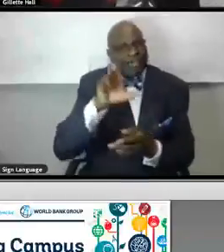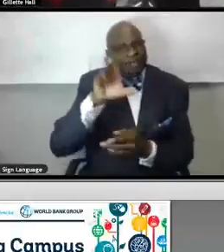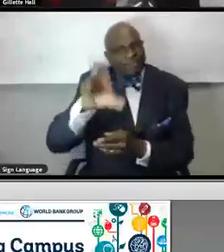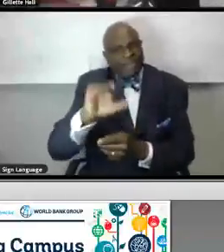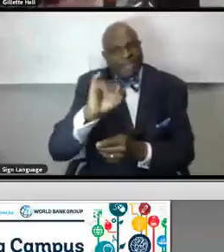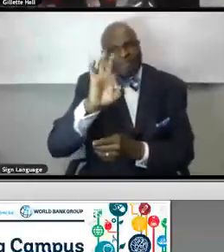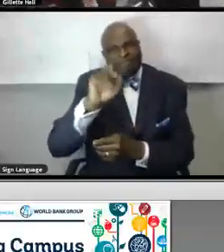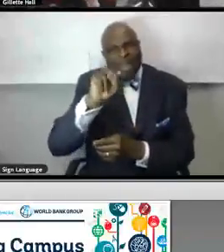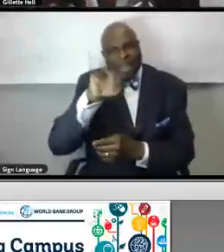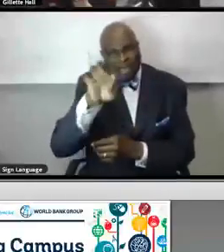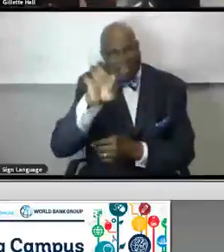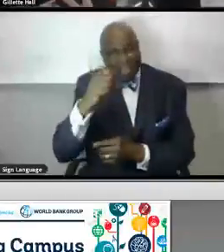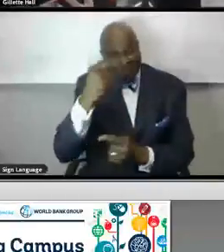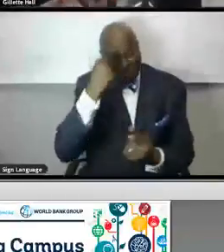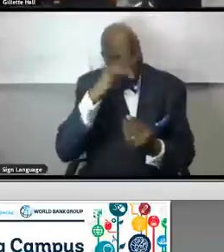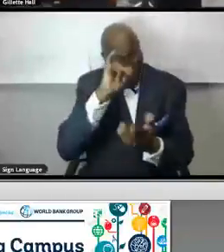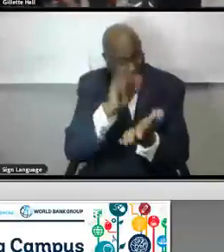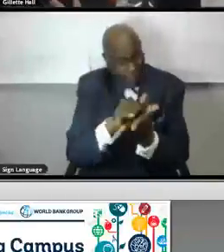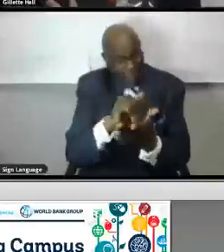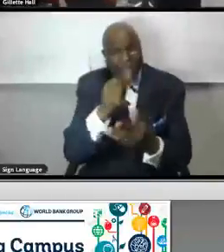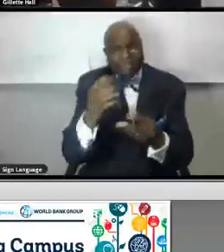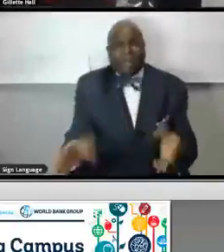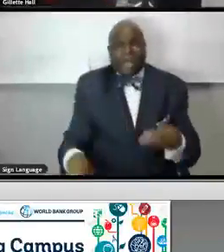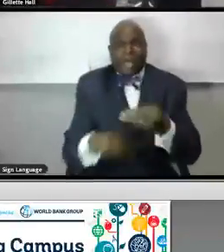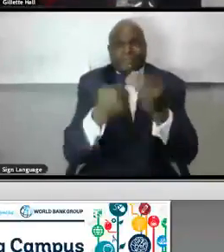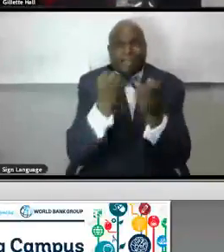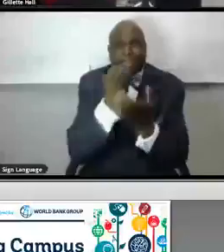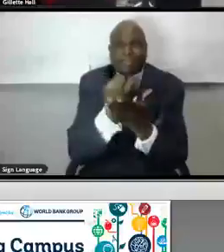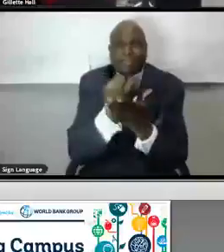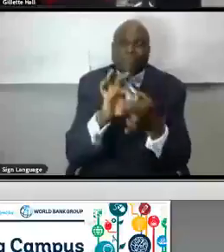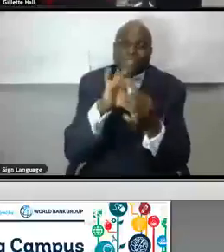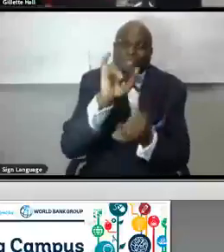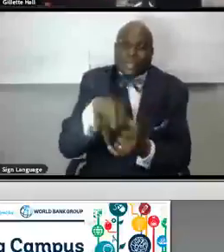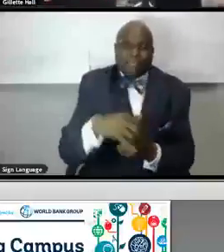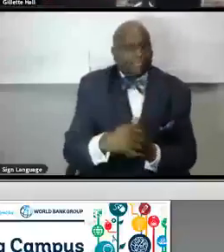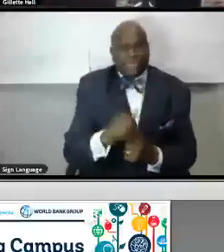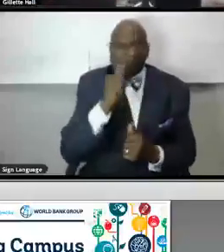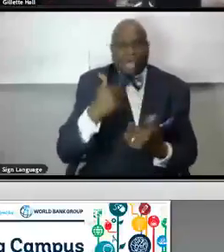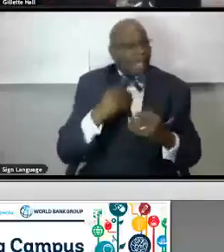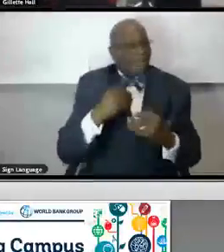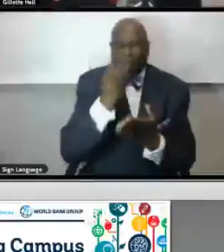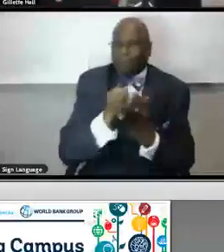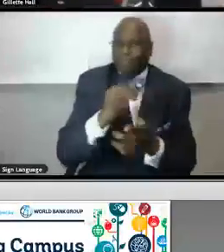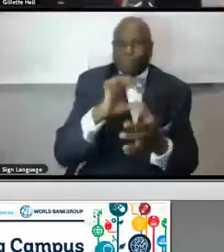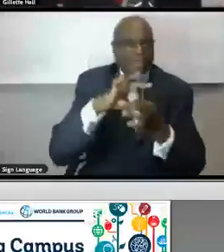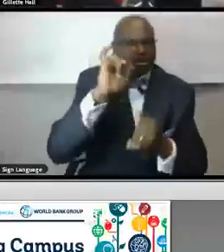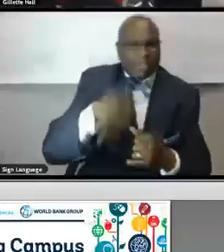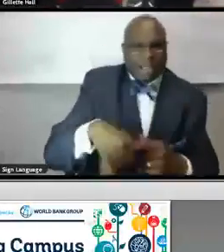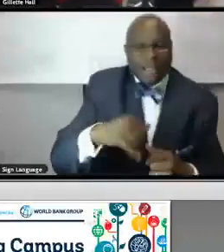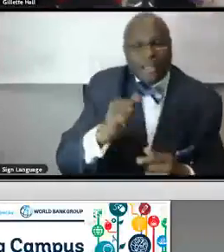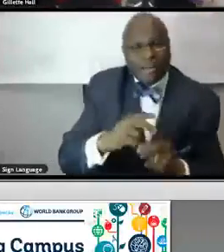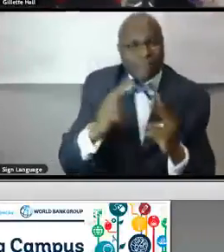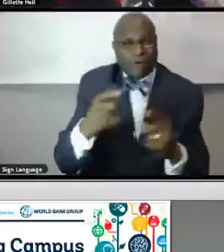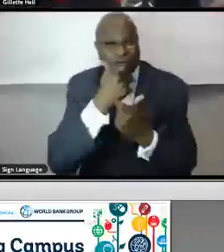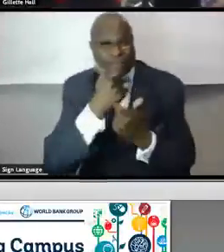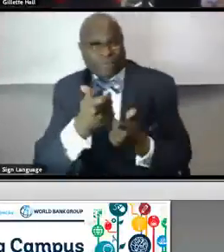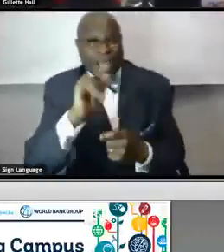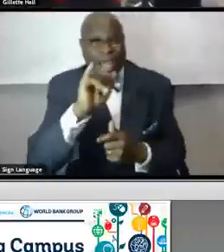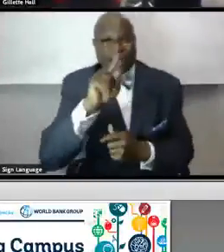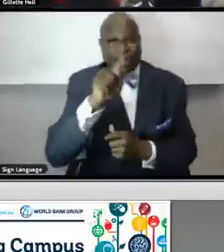peoples. And have you given that some thought, and would you like to bring some evidence on that? I do not have evidence on that, and that would be a very interesting